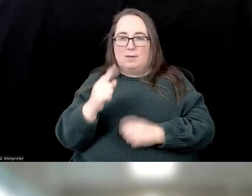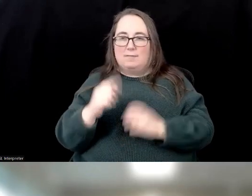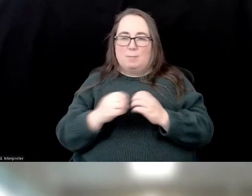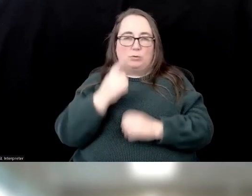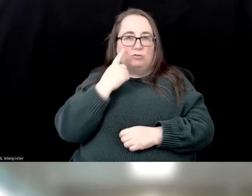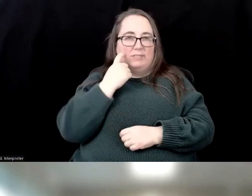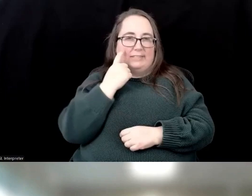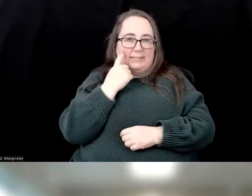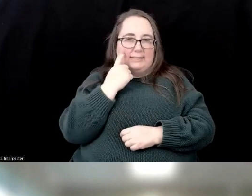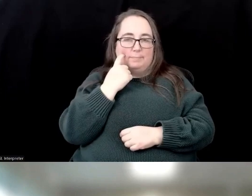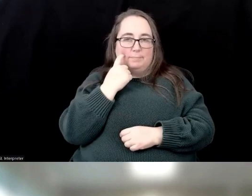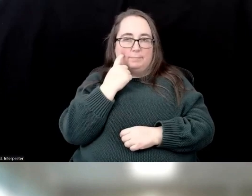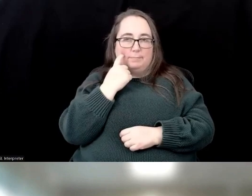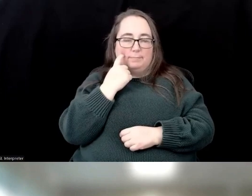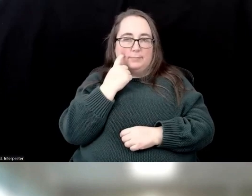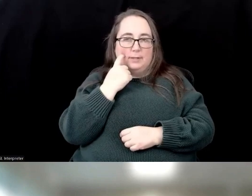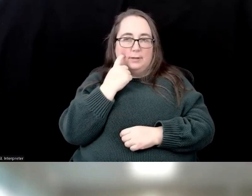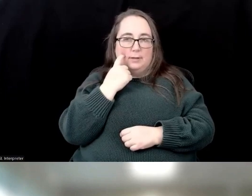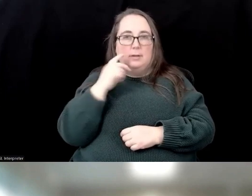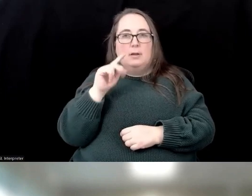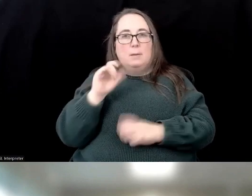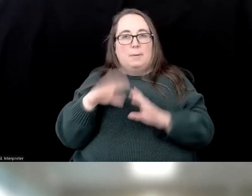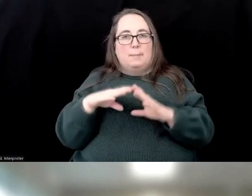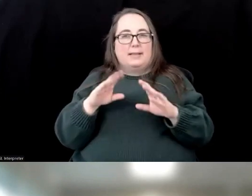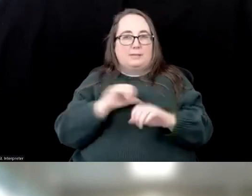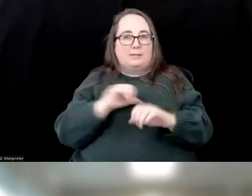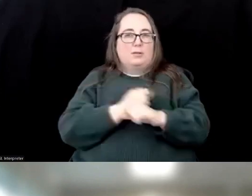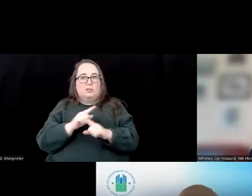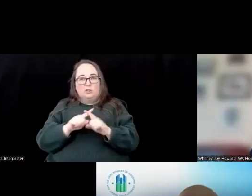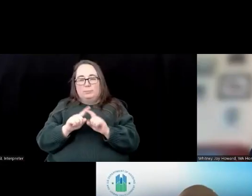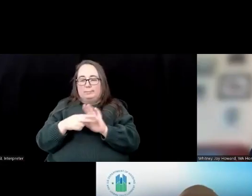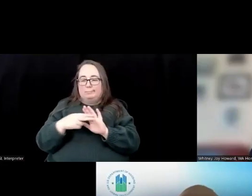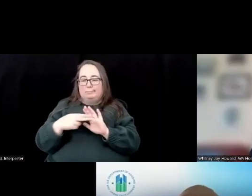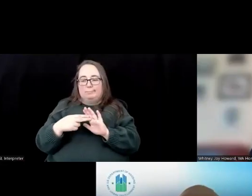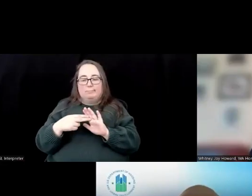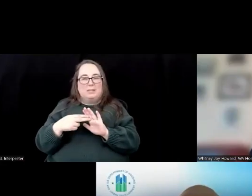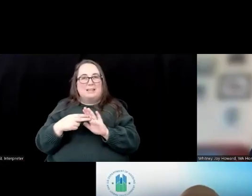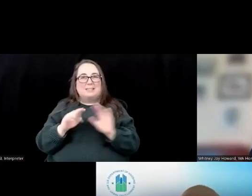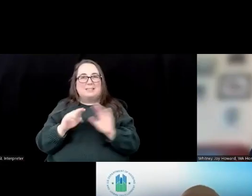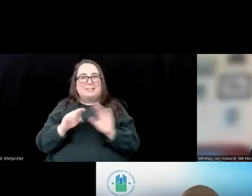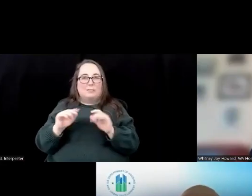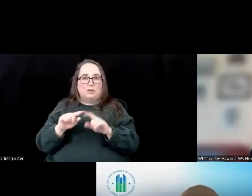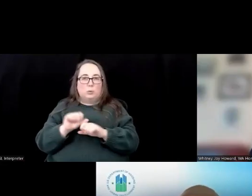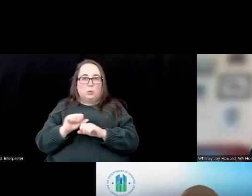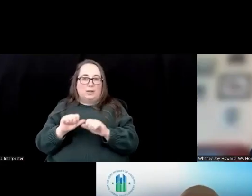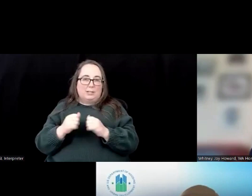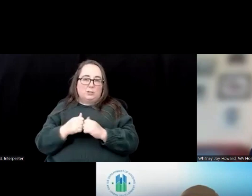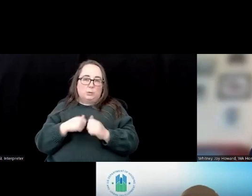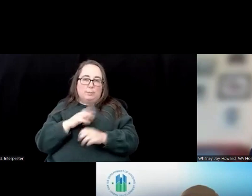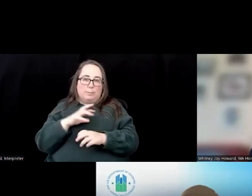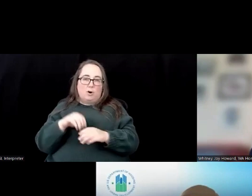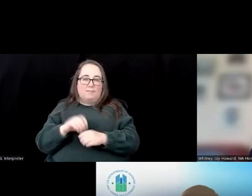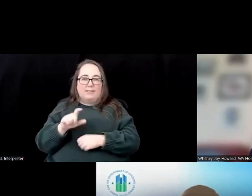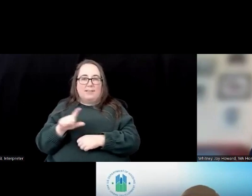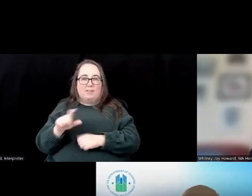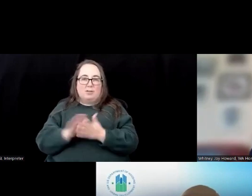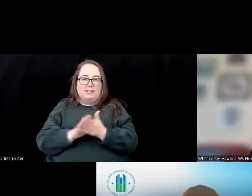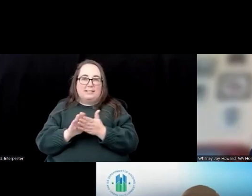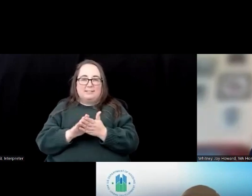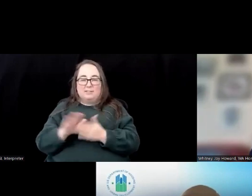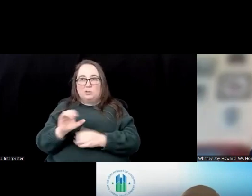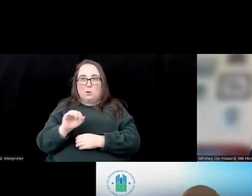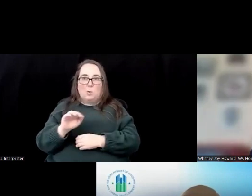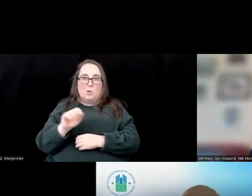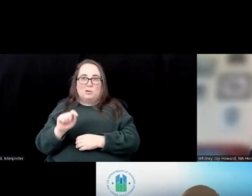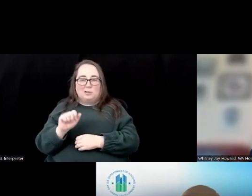recent public housing authorities to be designated as a moving to work agency, and we are a part of a landlord incentives cohort.